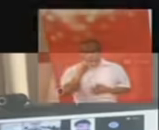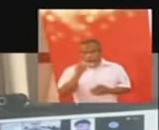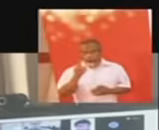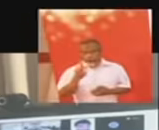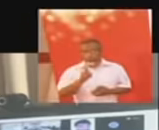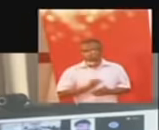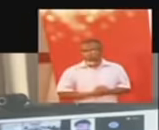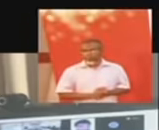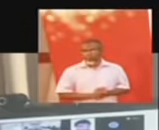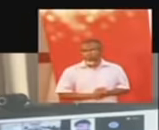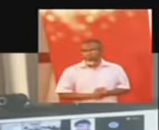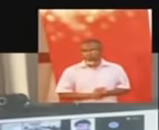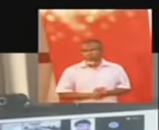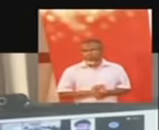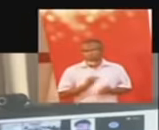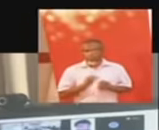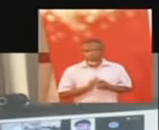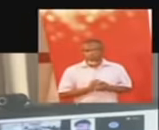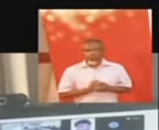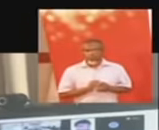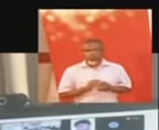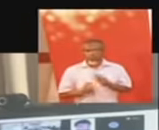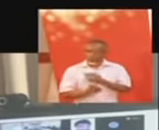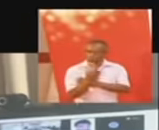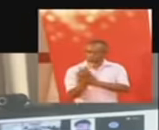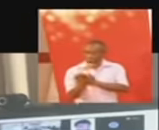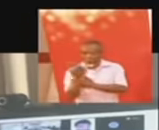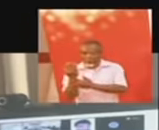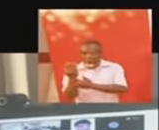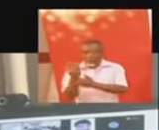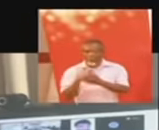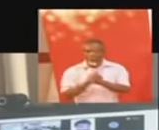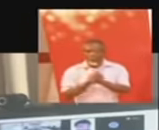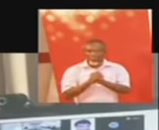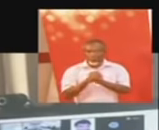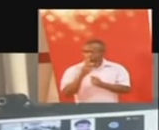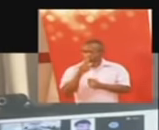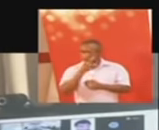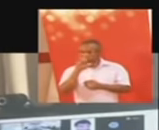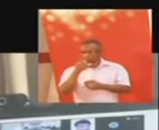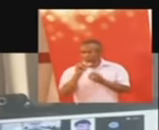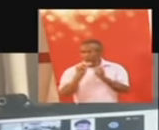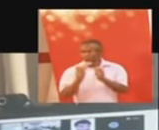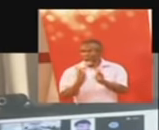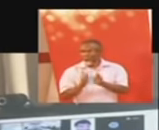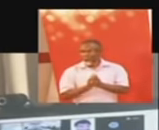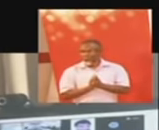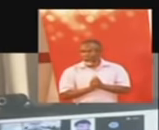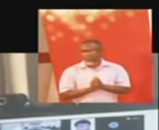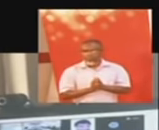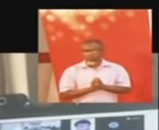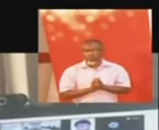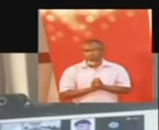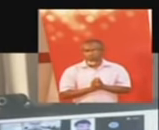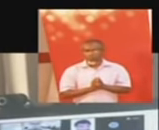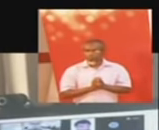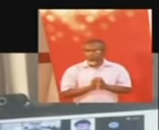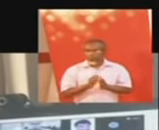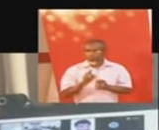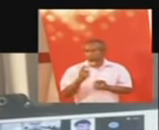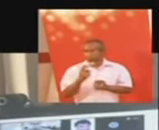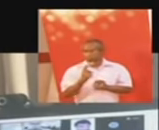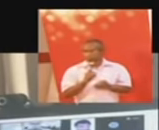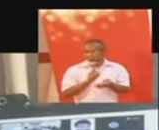and the other member of the panel. 2 questions quickly. to